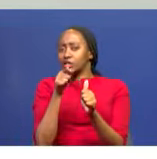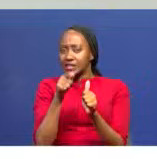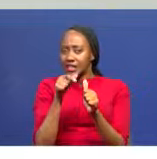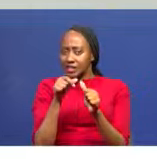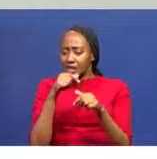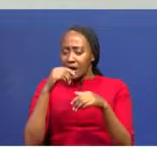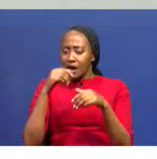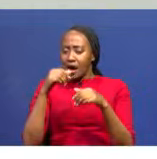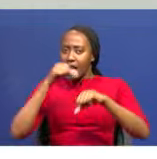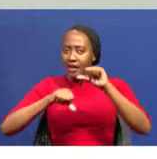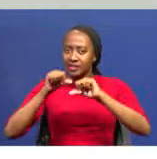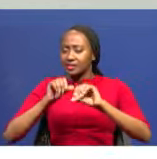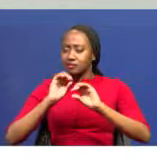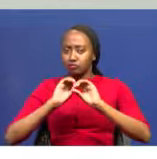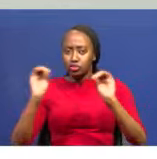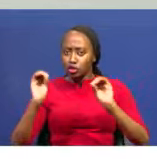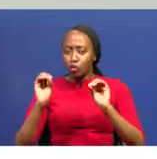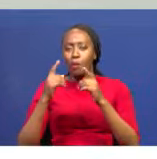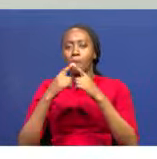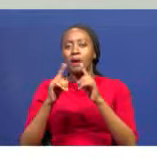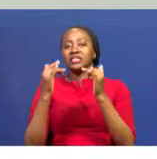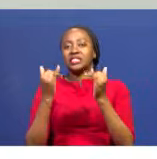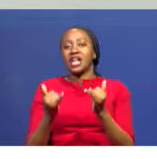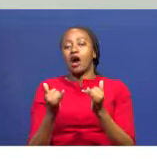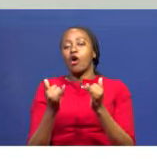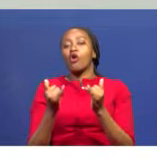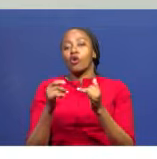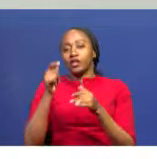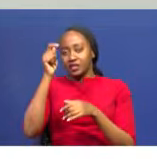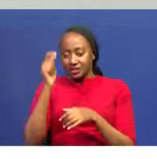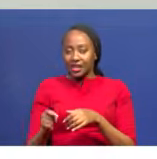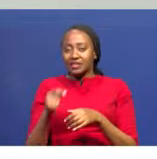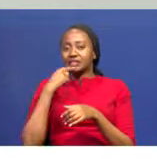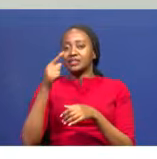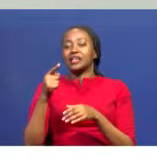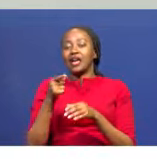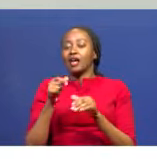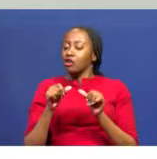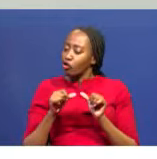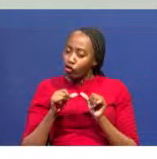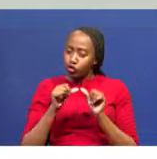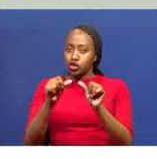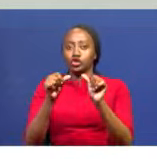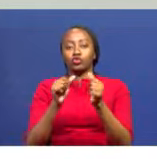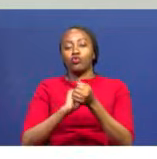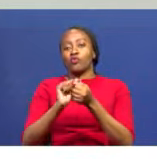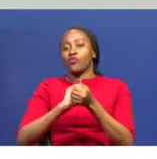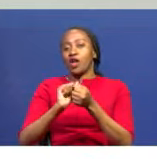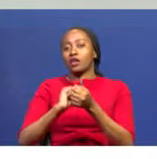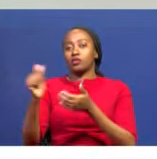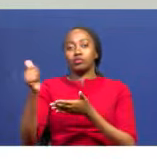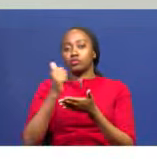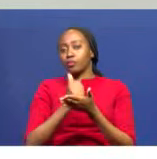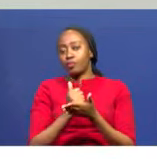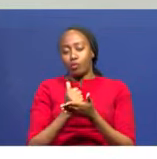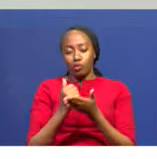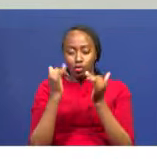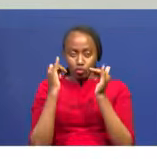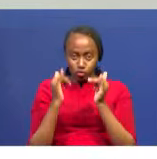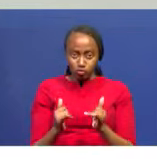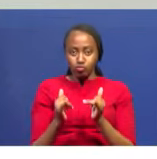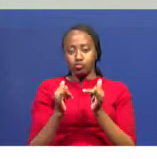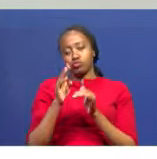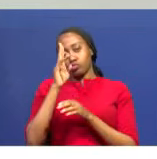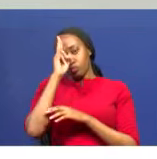hold this particular exercise. That means the National Police Service Commission, in conjunction with the National Police Service, will be carrying out this